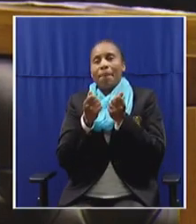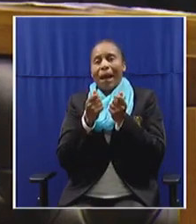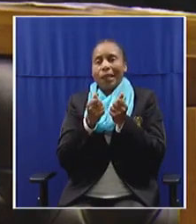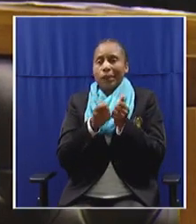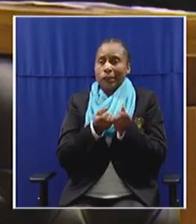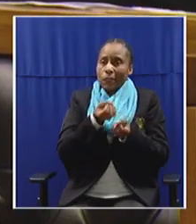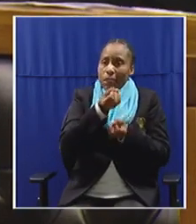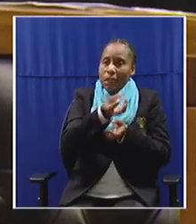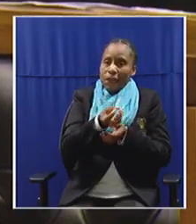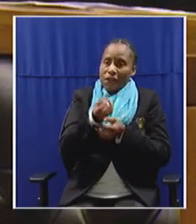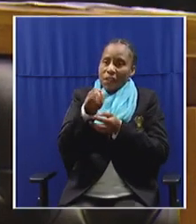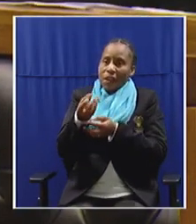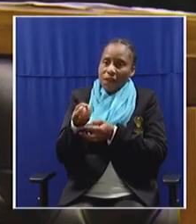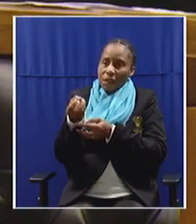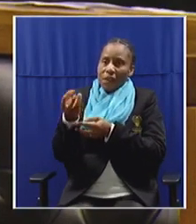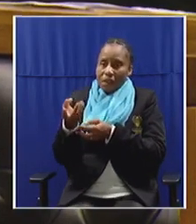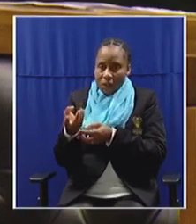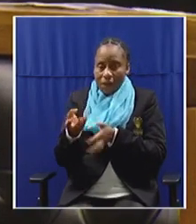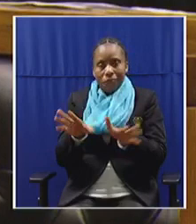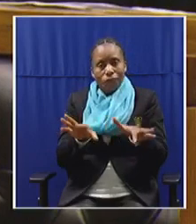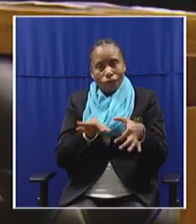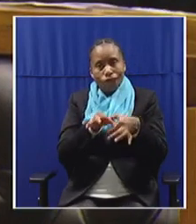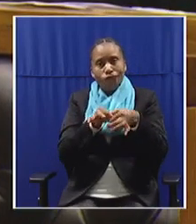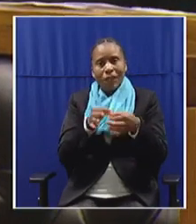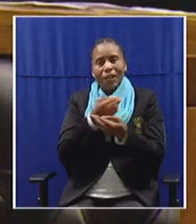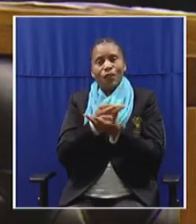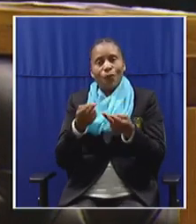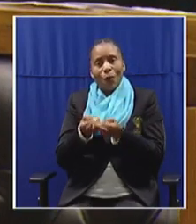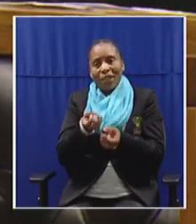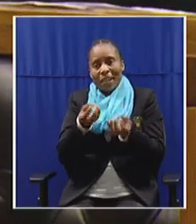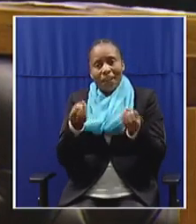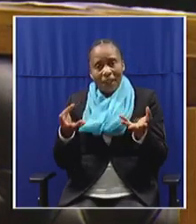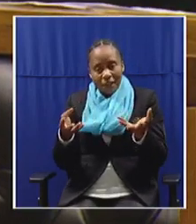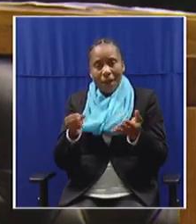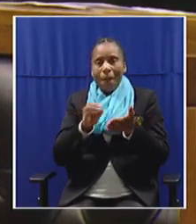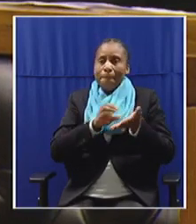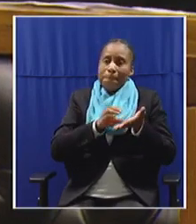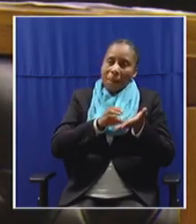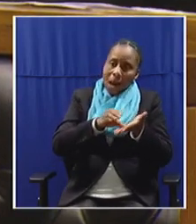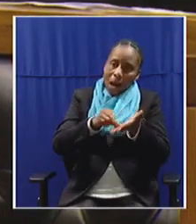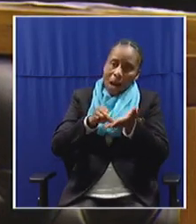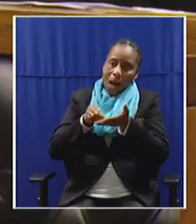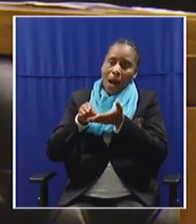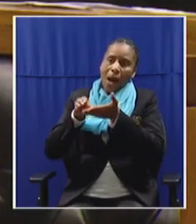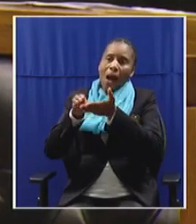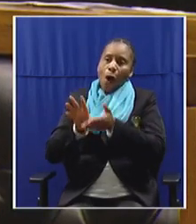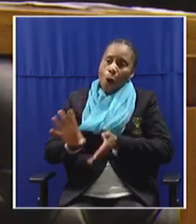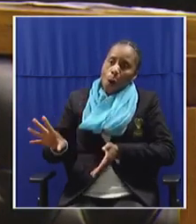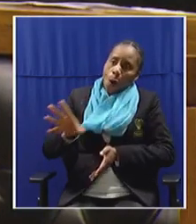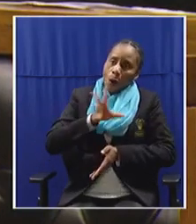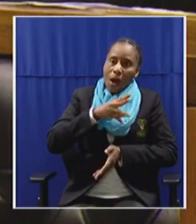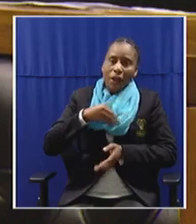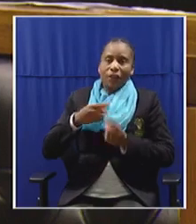esizilethayo. Sizoziletha zonke sisukela sonke ku district. Imodel